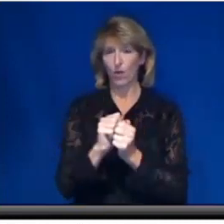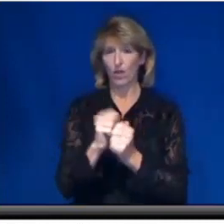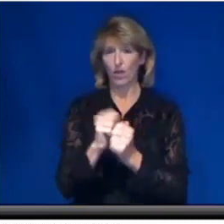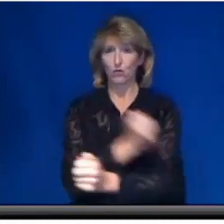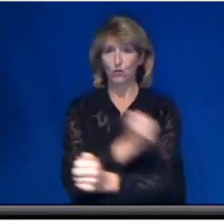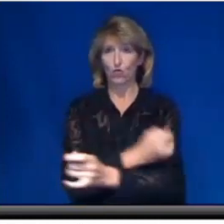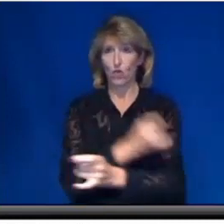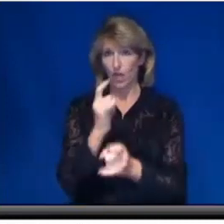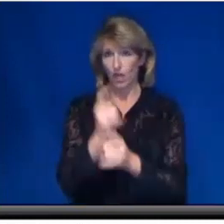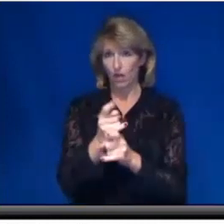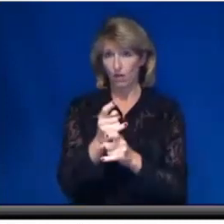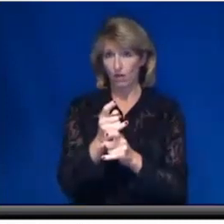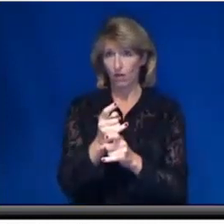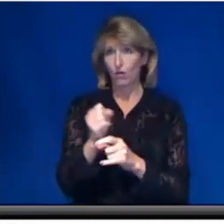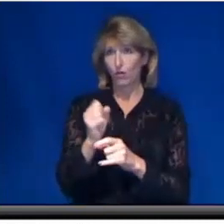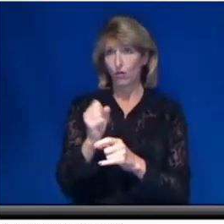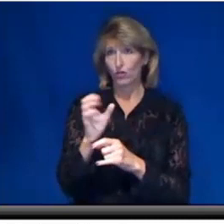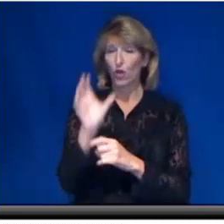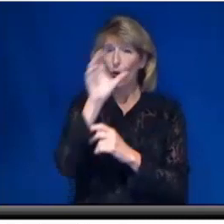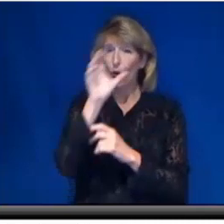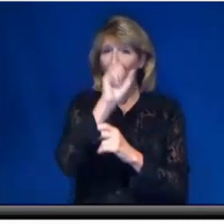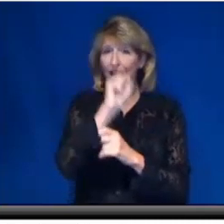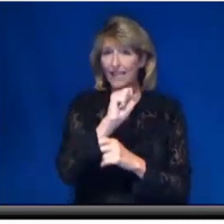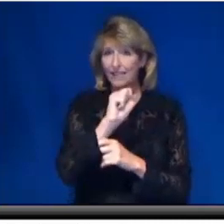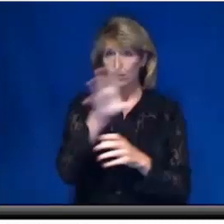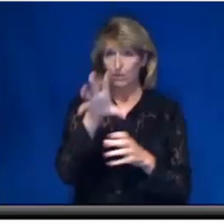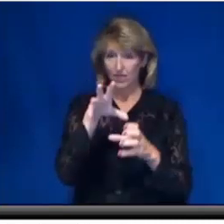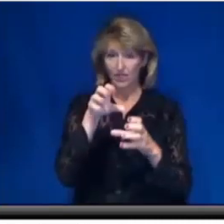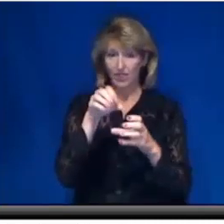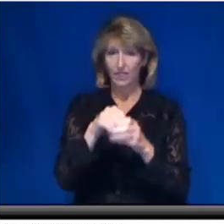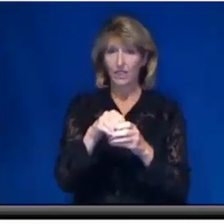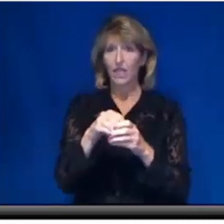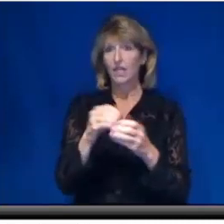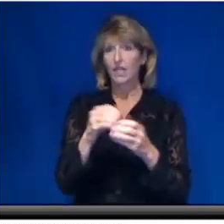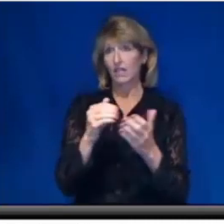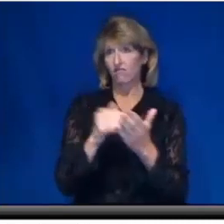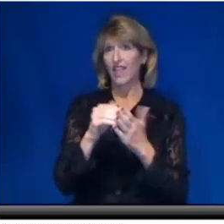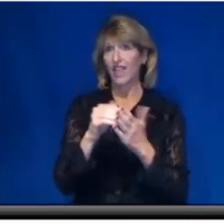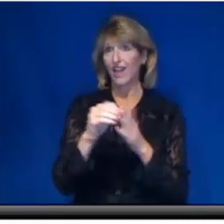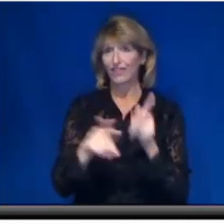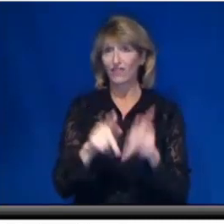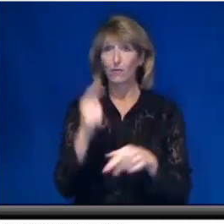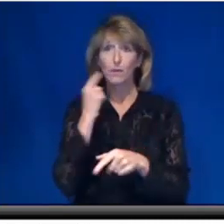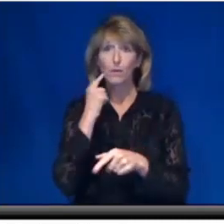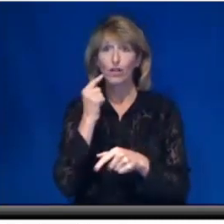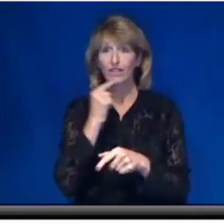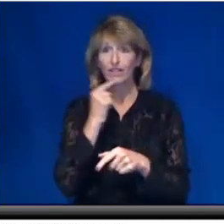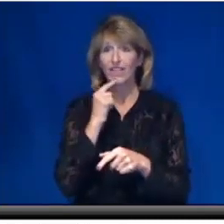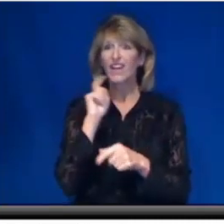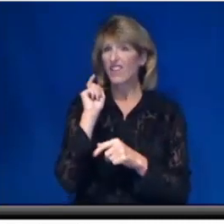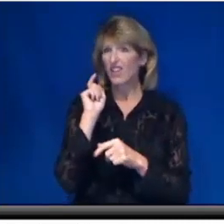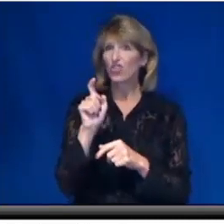is 1 in 10 typically have a problem with drugs or alcohol.